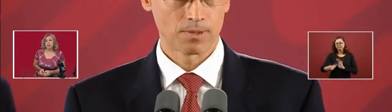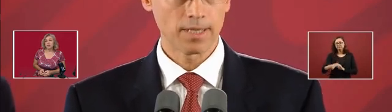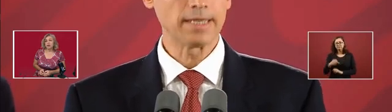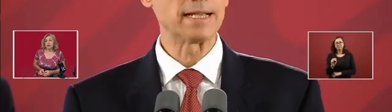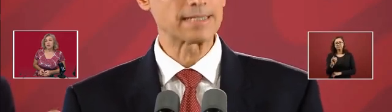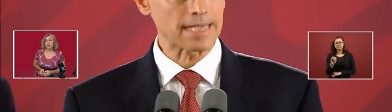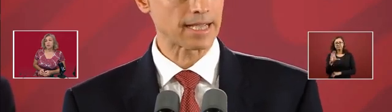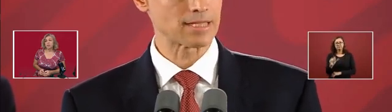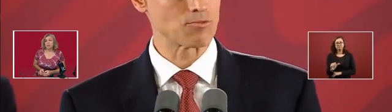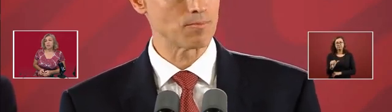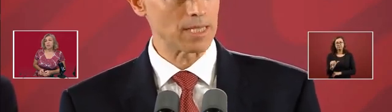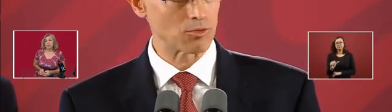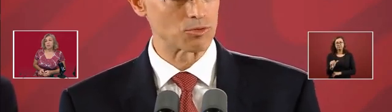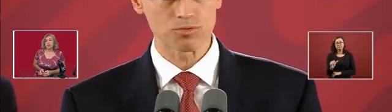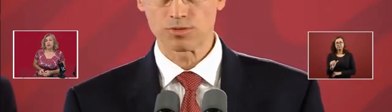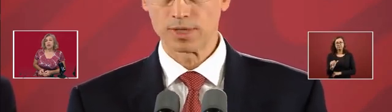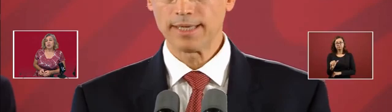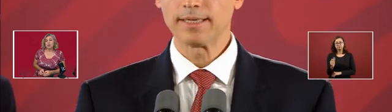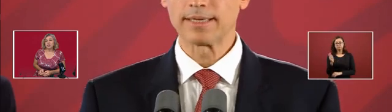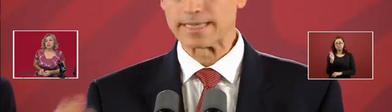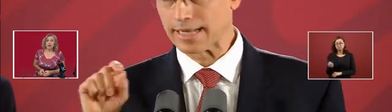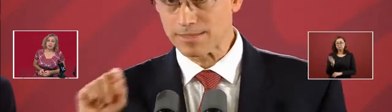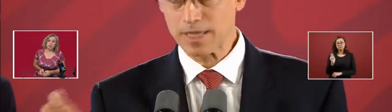the zones